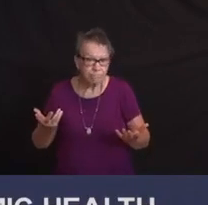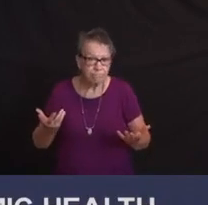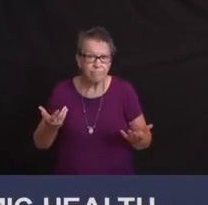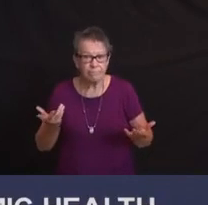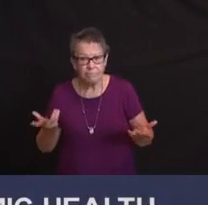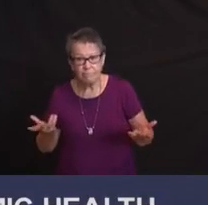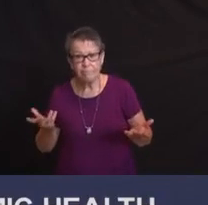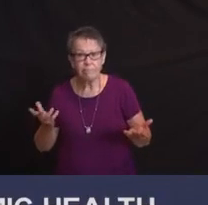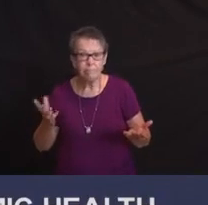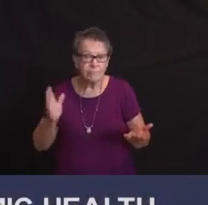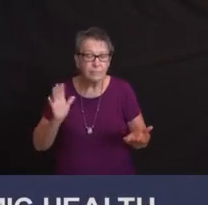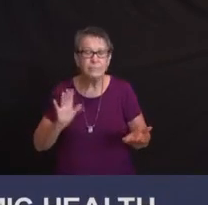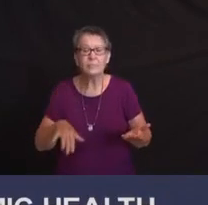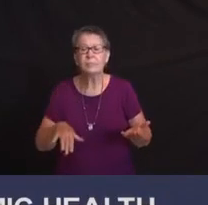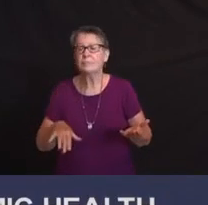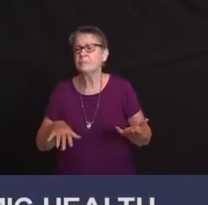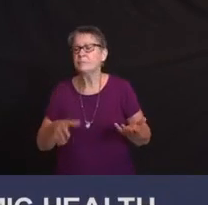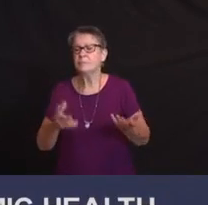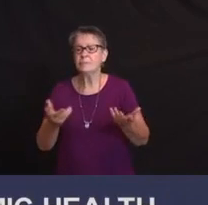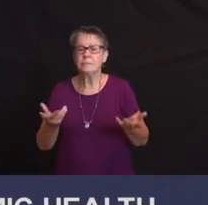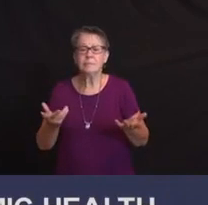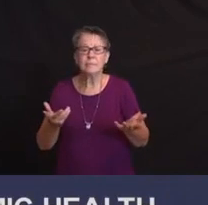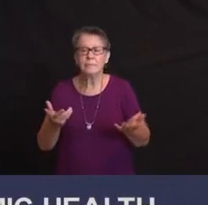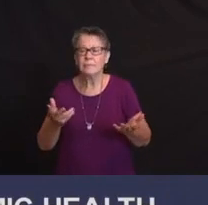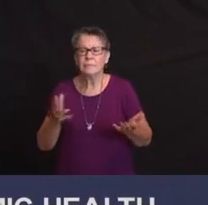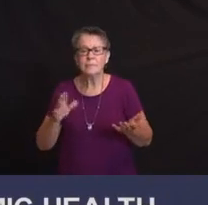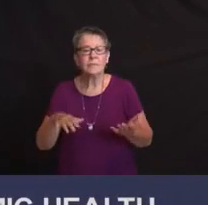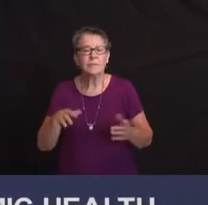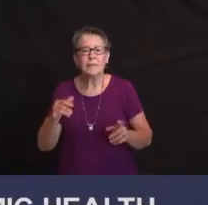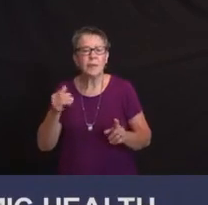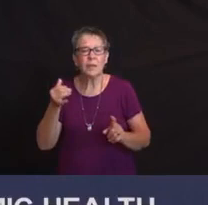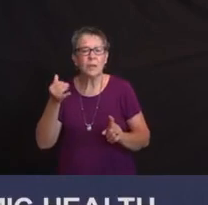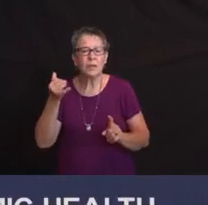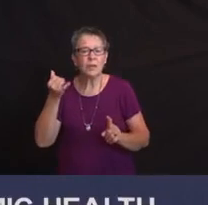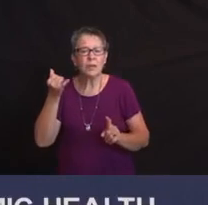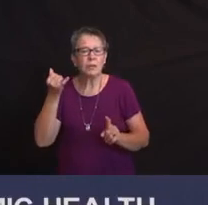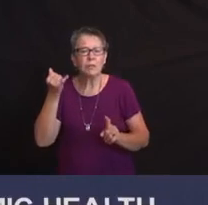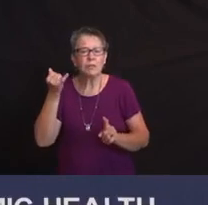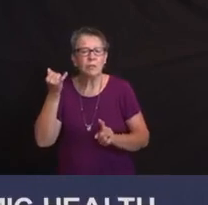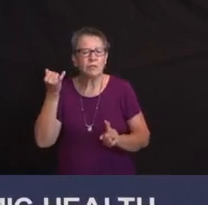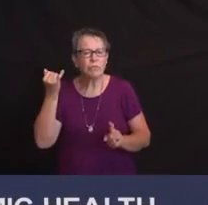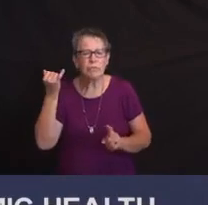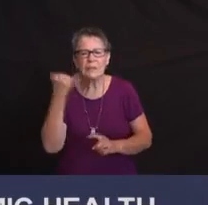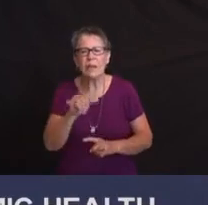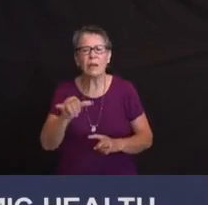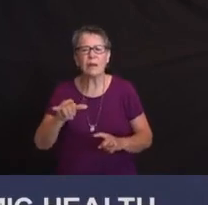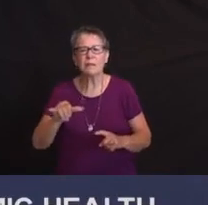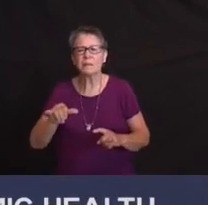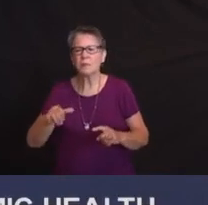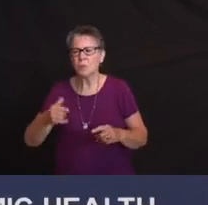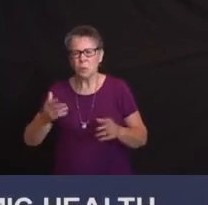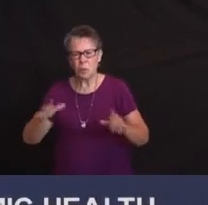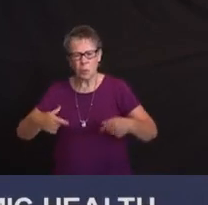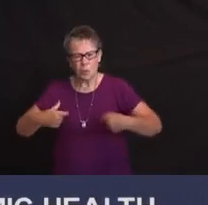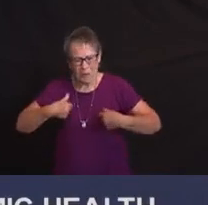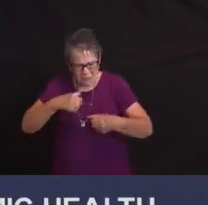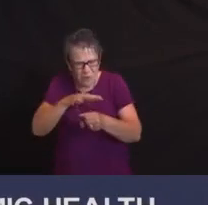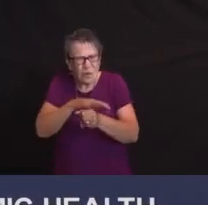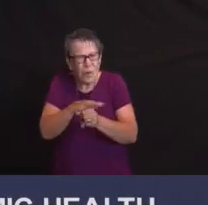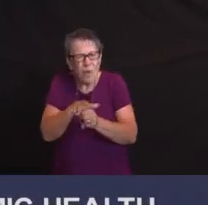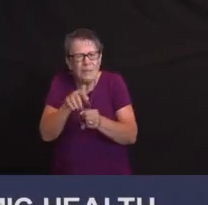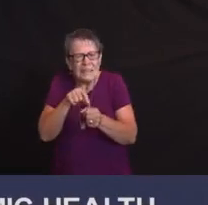about we have COVID because buses came up with illegal immigrants from the border. It's just fantasy